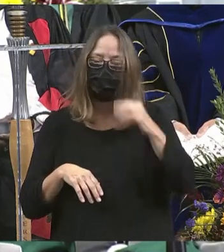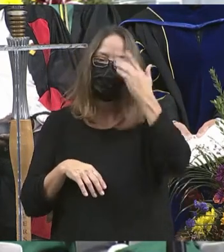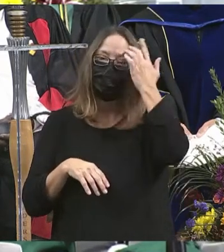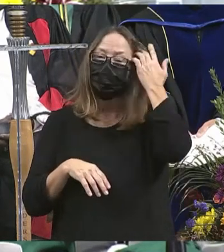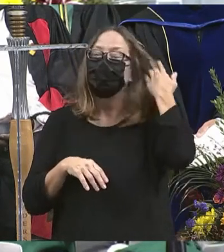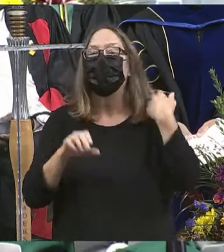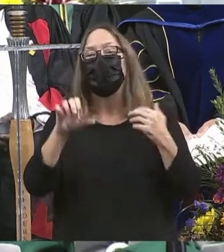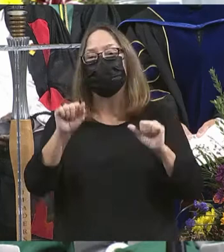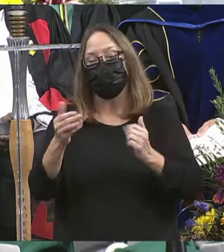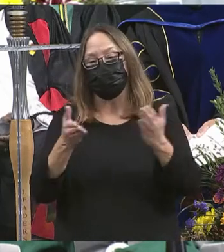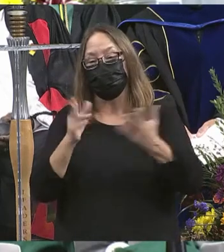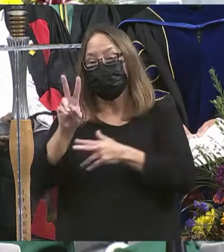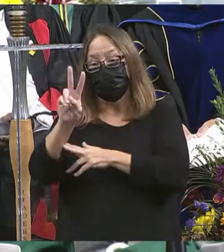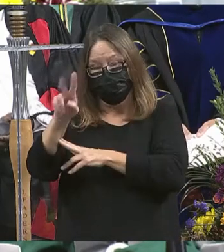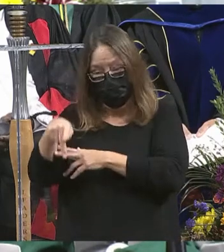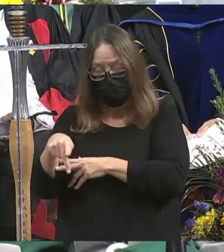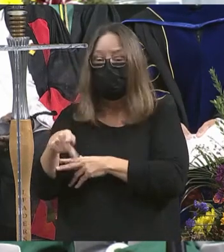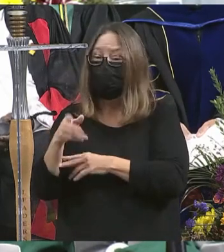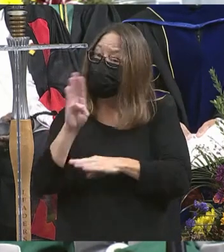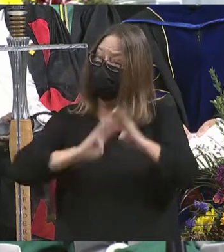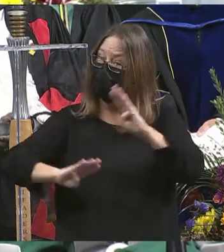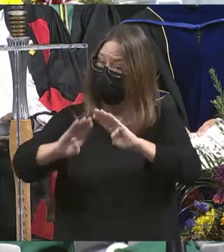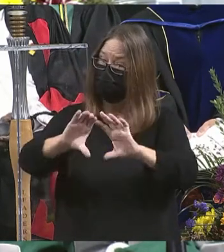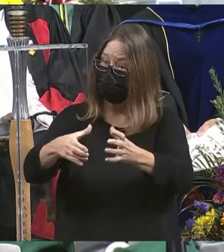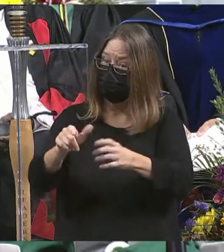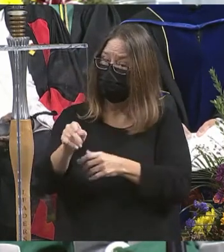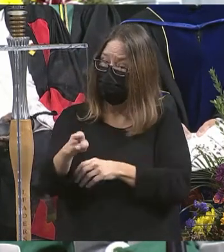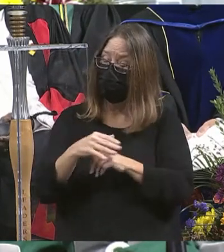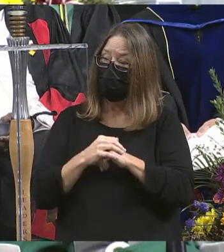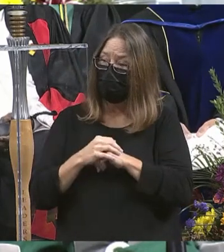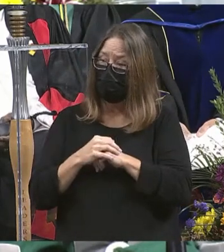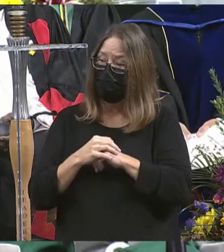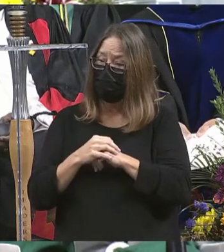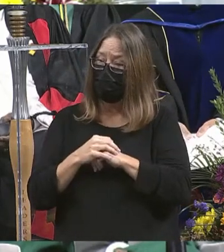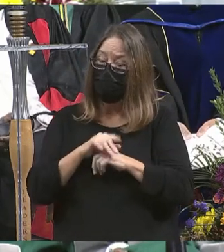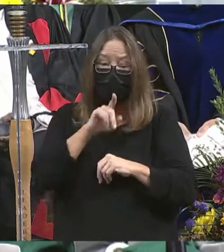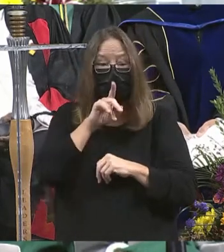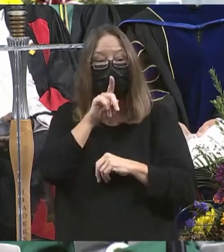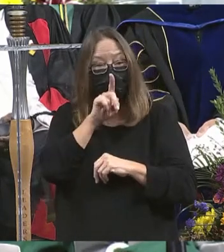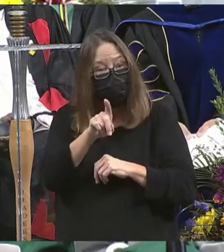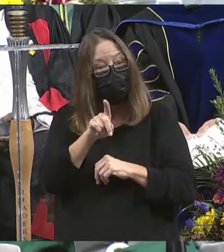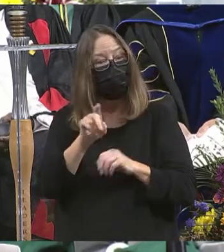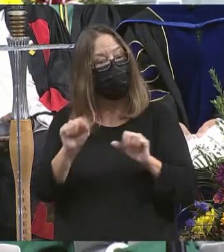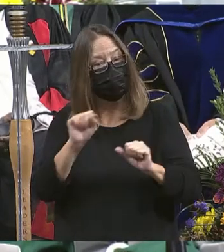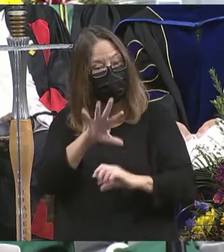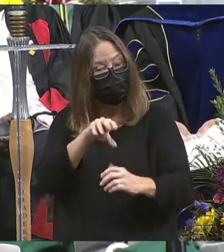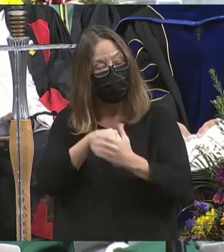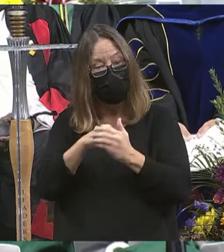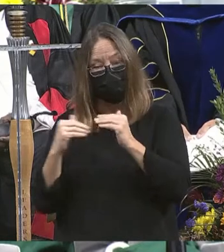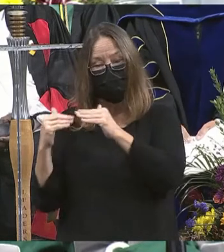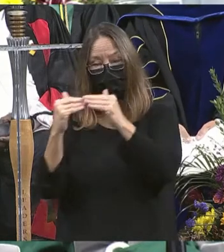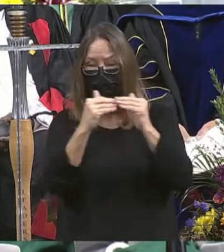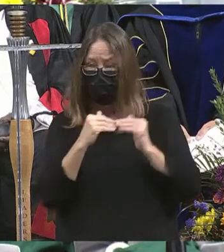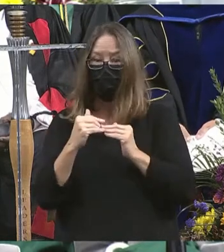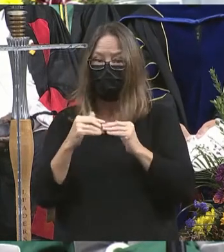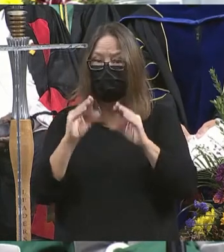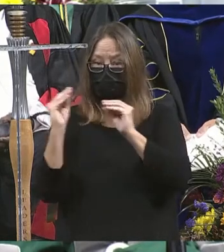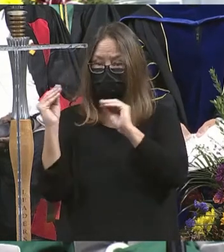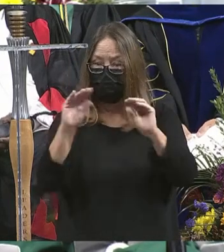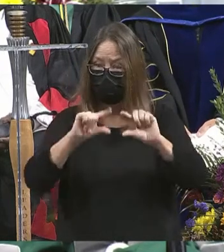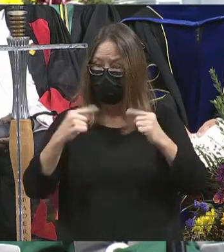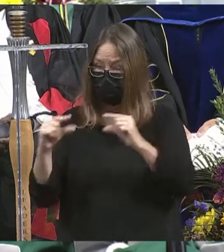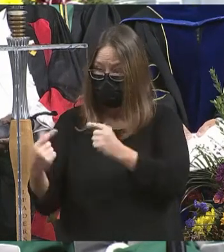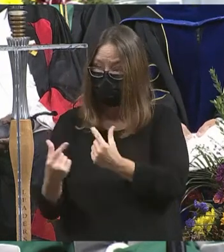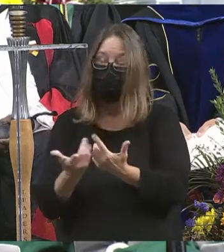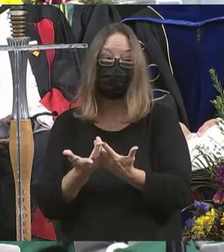I was able to serve as the vice president of the biology club. I actually was able to take part in peer supplemental instruction groups, which